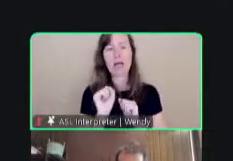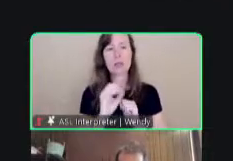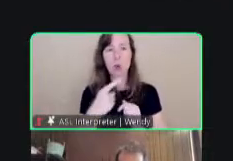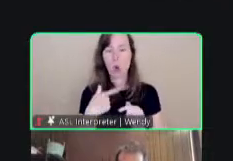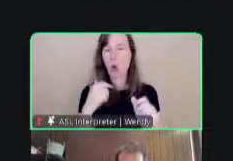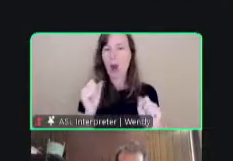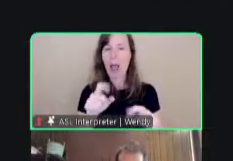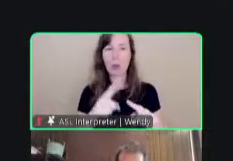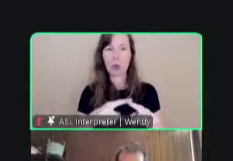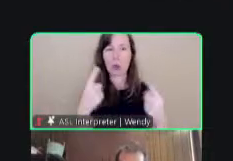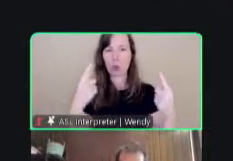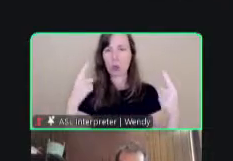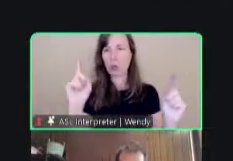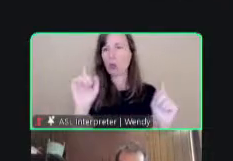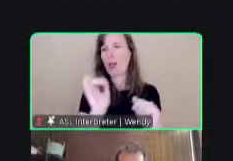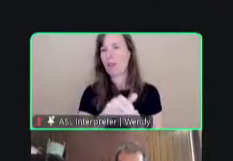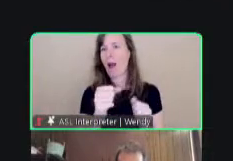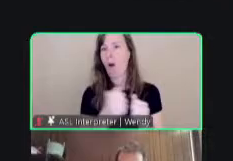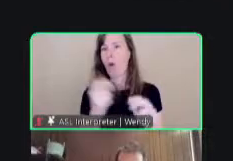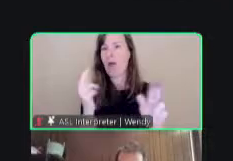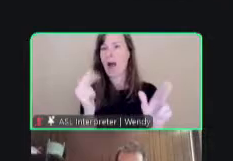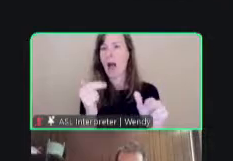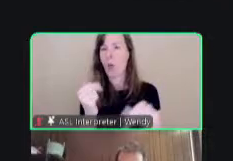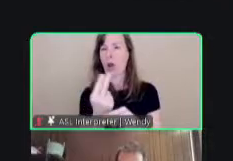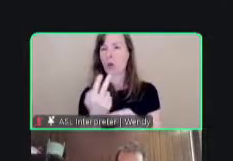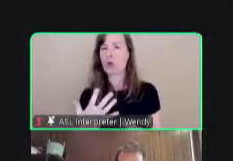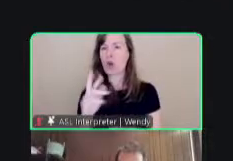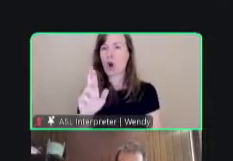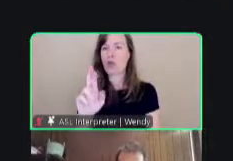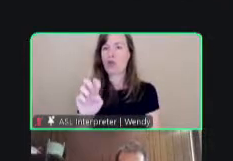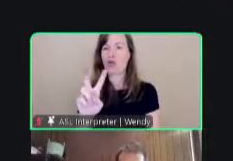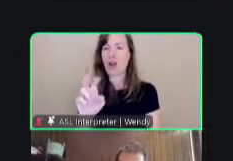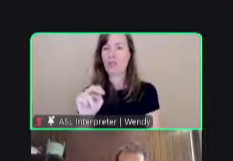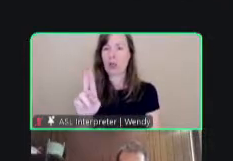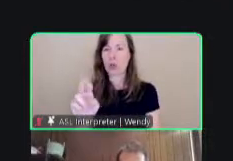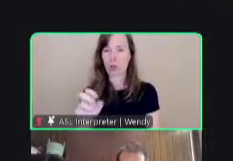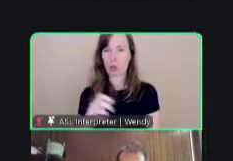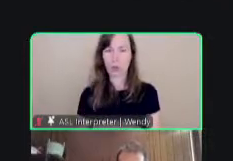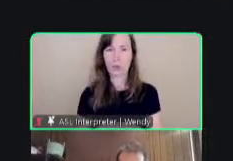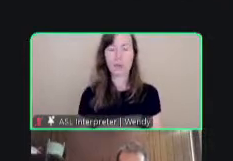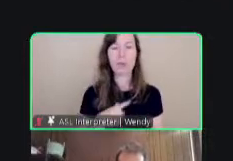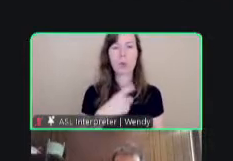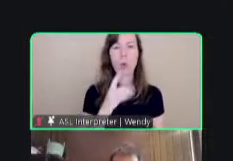What I would like to point out, though, is that we did leverage county project